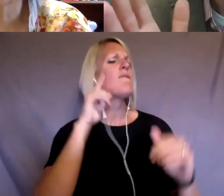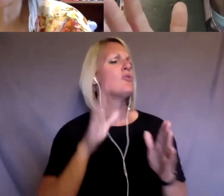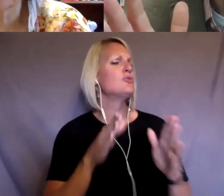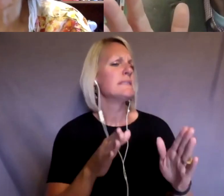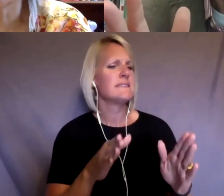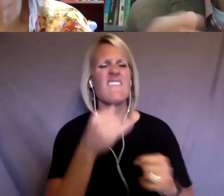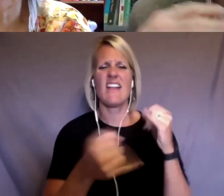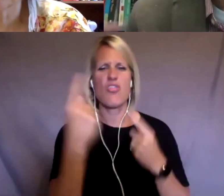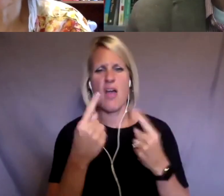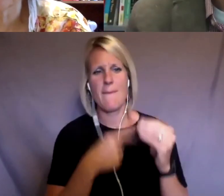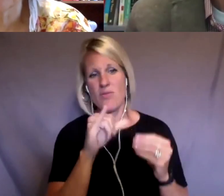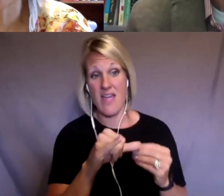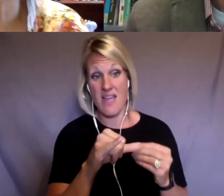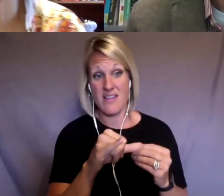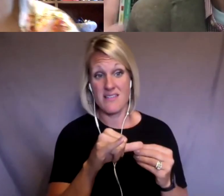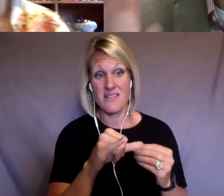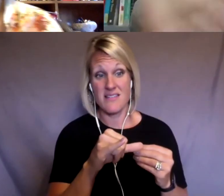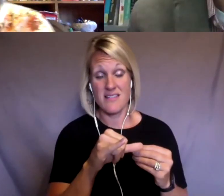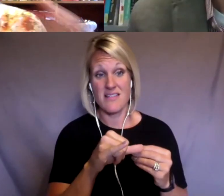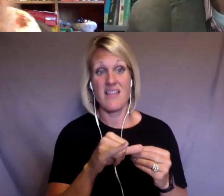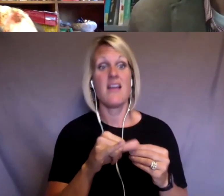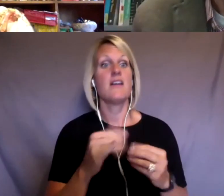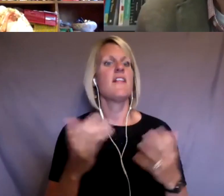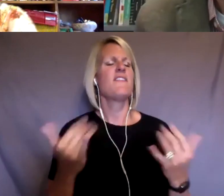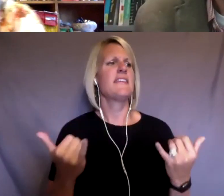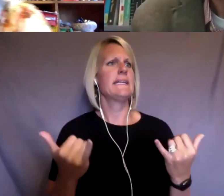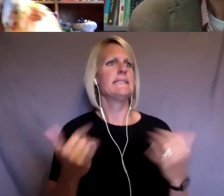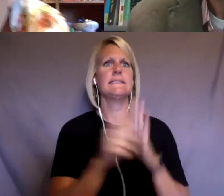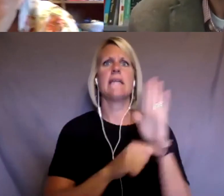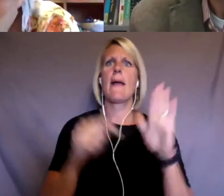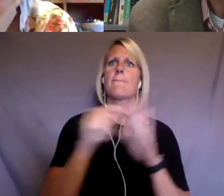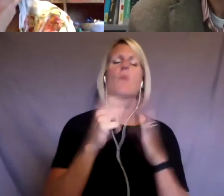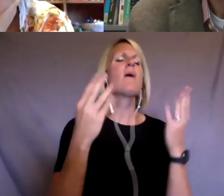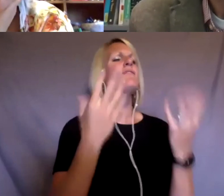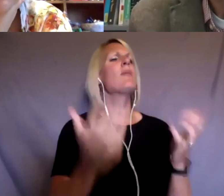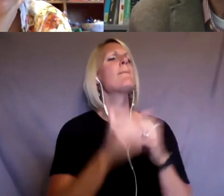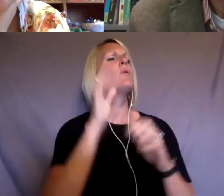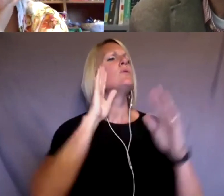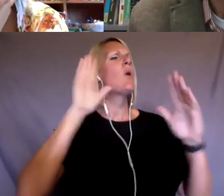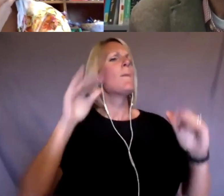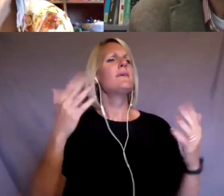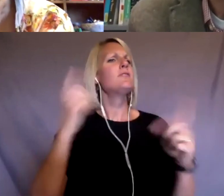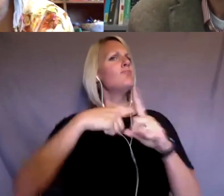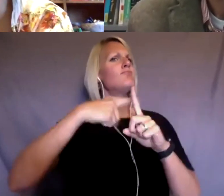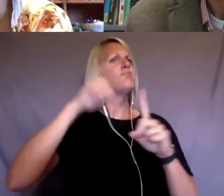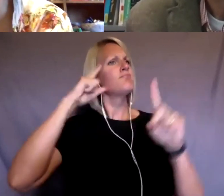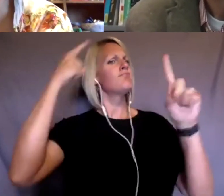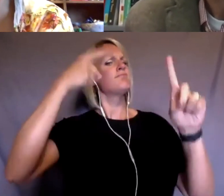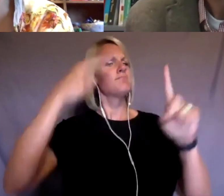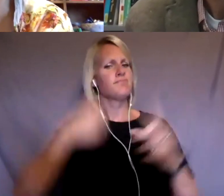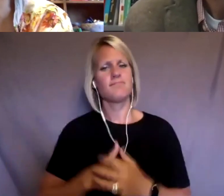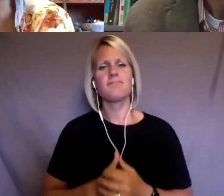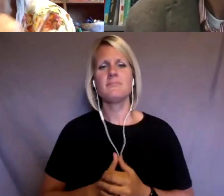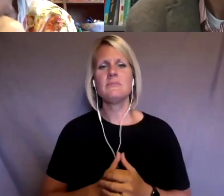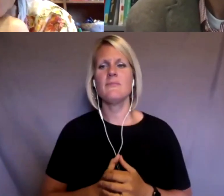very quickly. Given what you've seen these days, what gives you the most hope? Well, I think I ended up, the first half of my